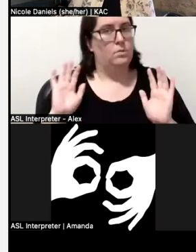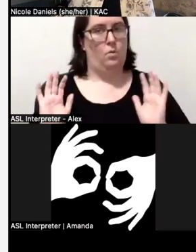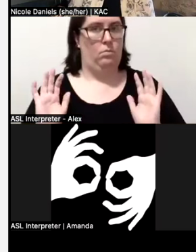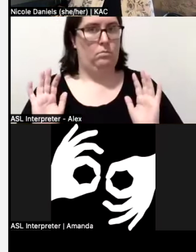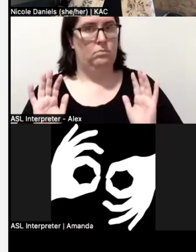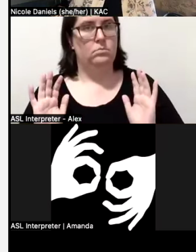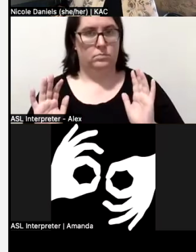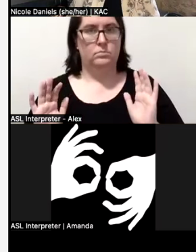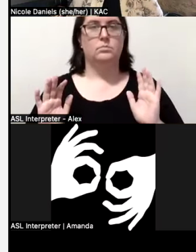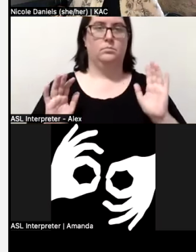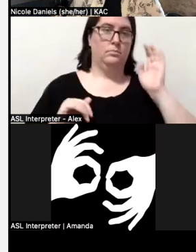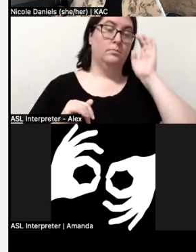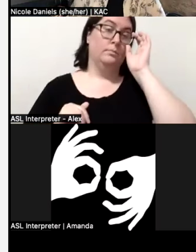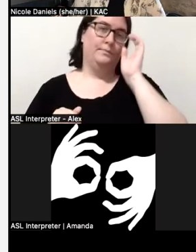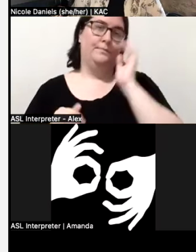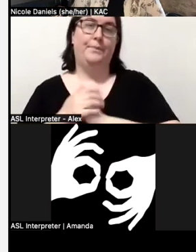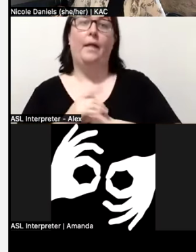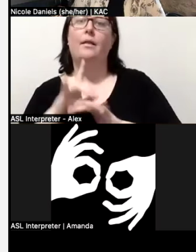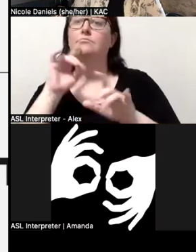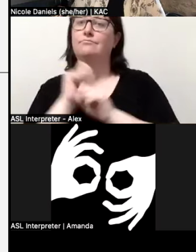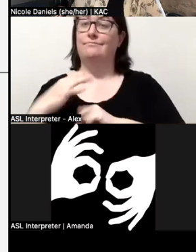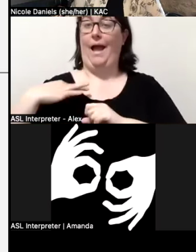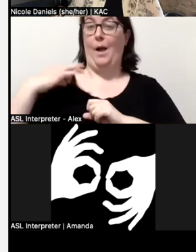application deadline is Thursday, May 7th.